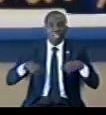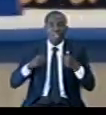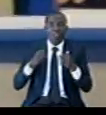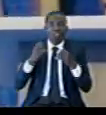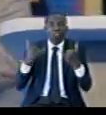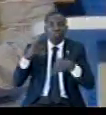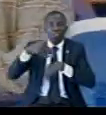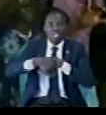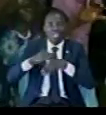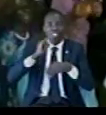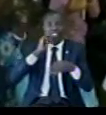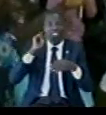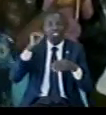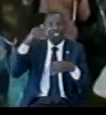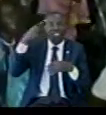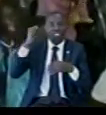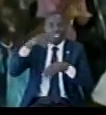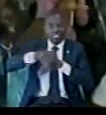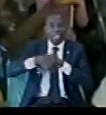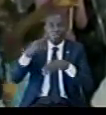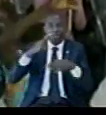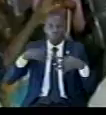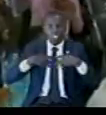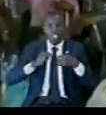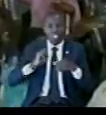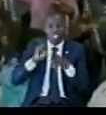tonight is your night of healing.